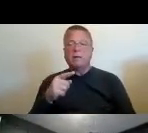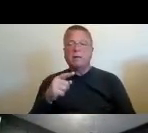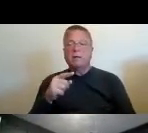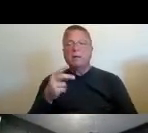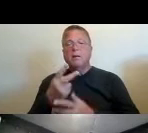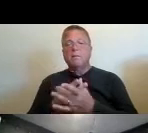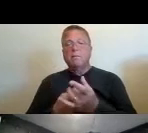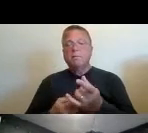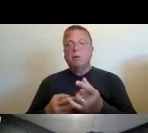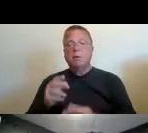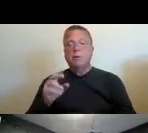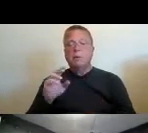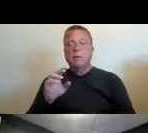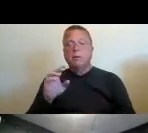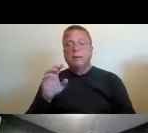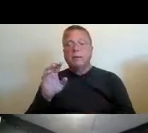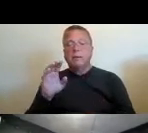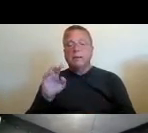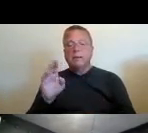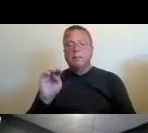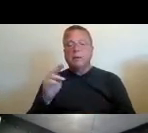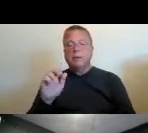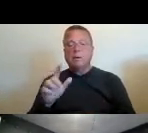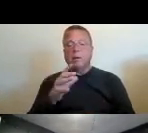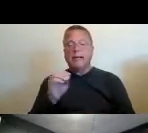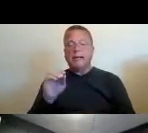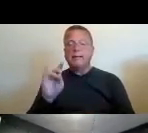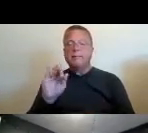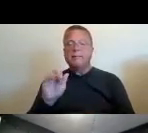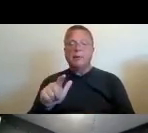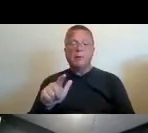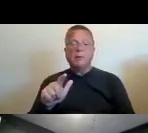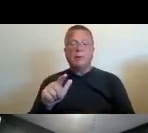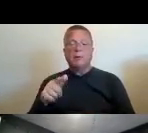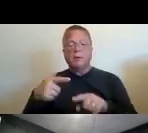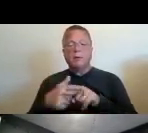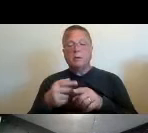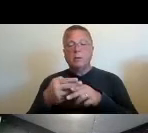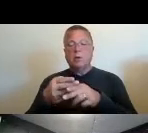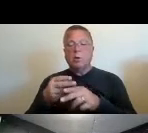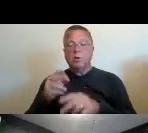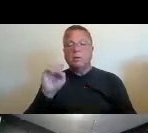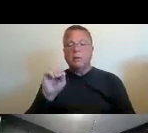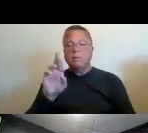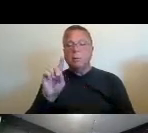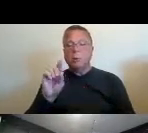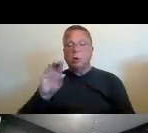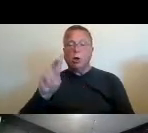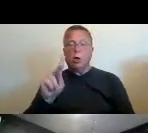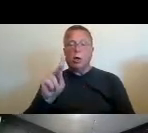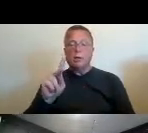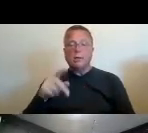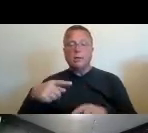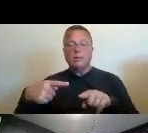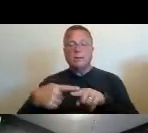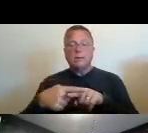both the Munhall and Imperial intersection, as well as the Murdoch intersection, as being places where we